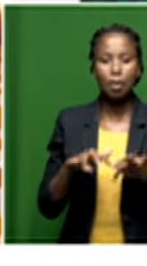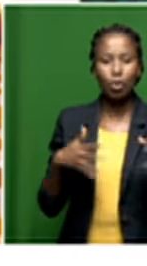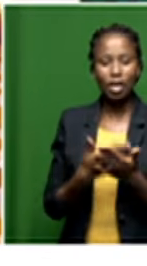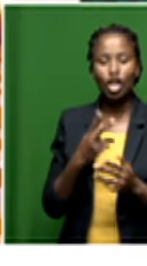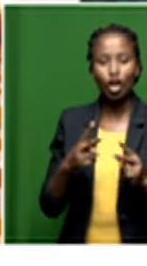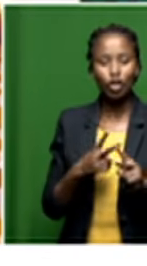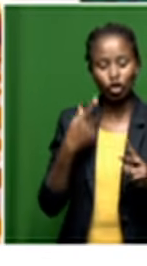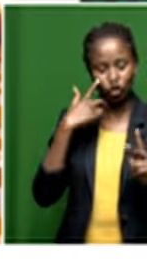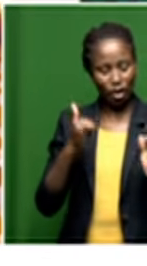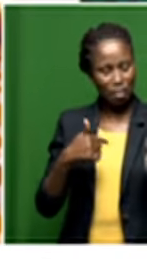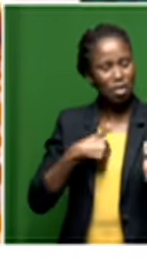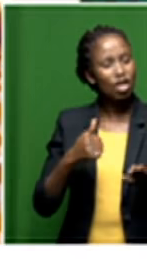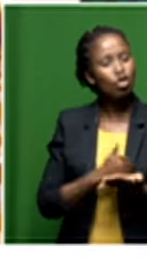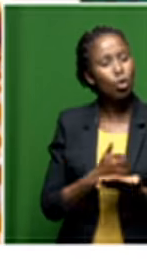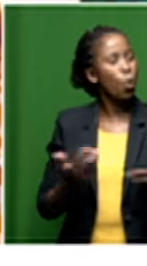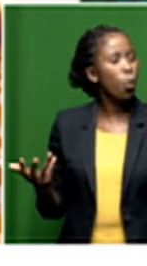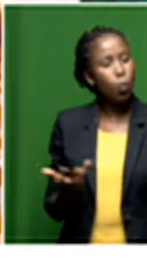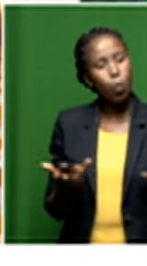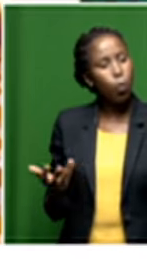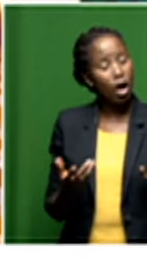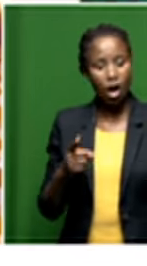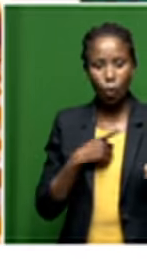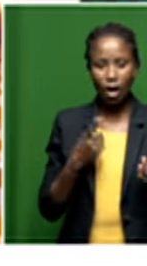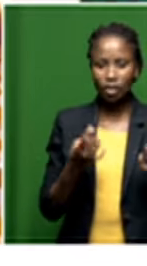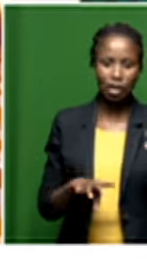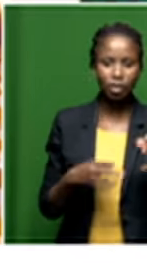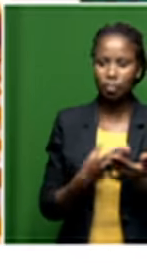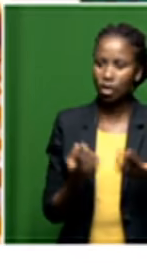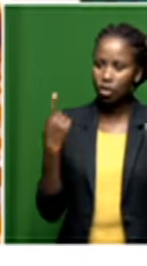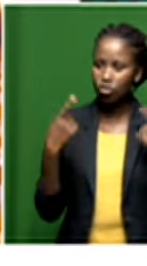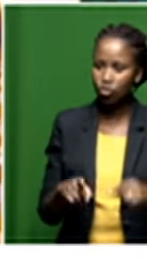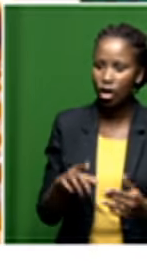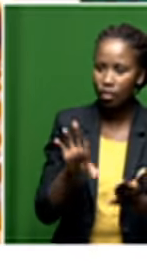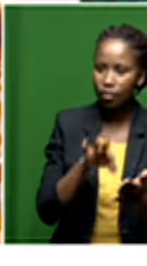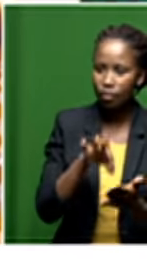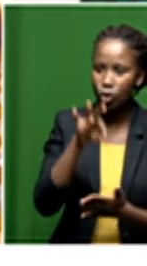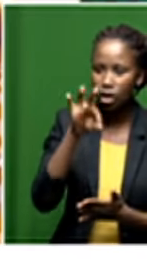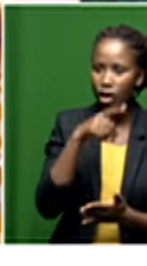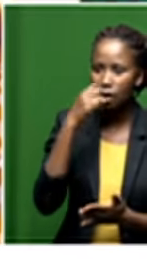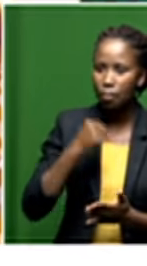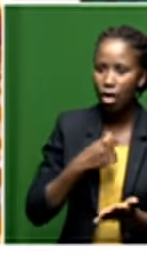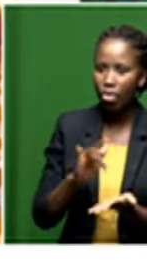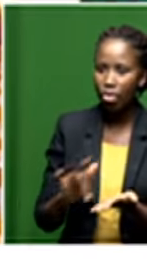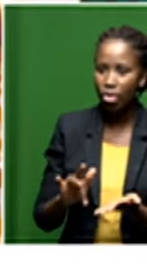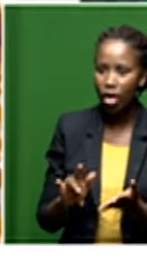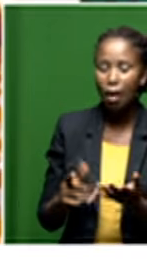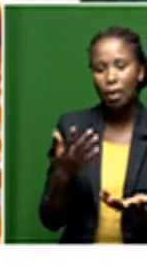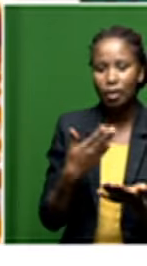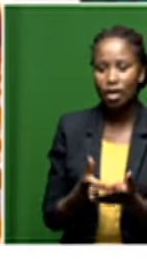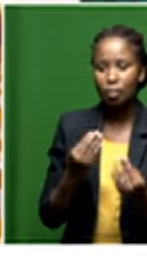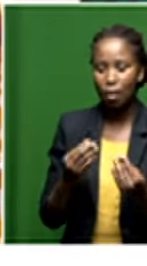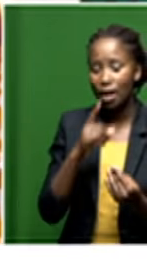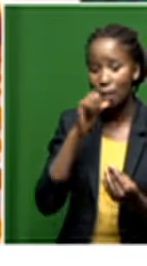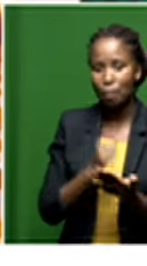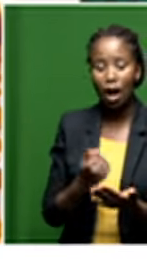they are registered, because there's always that confusion. You arrive at the voting station, your name isn't there, but it probably is just a little bit down the road. So these things are